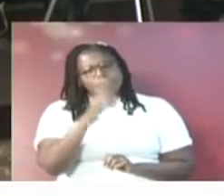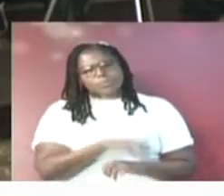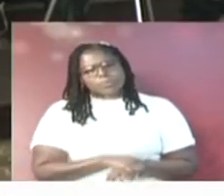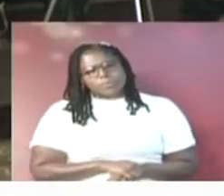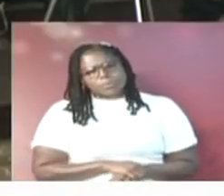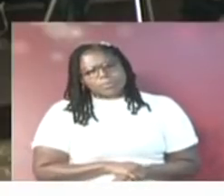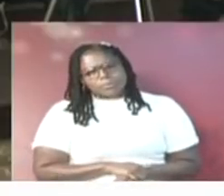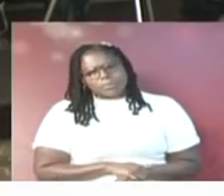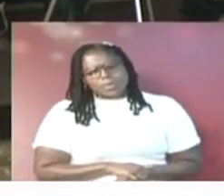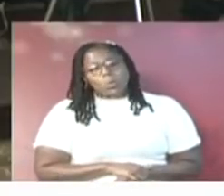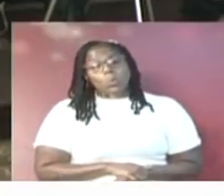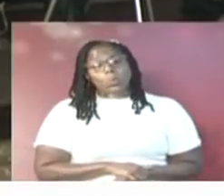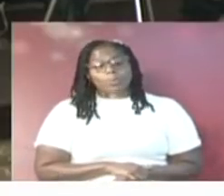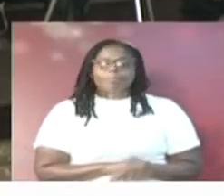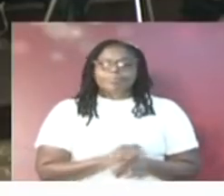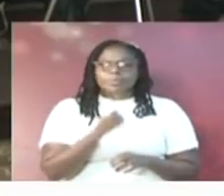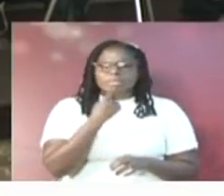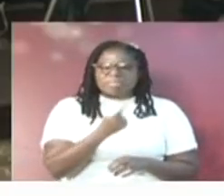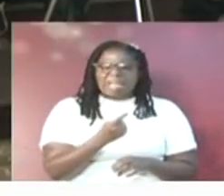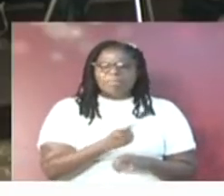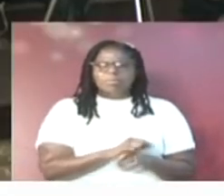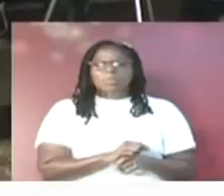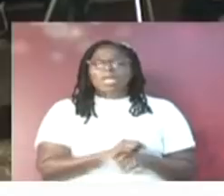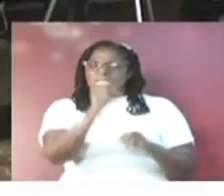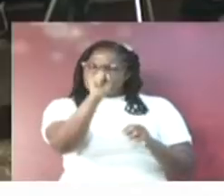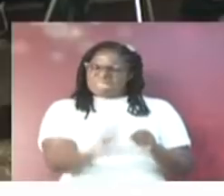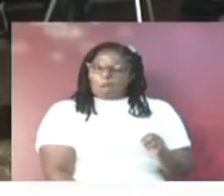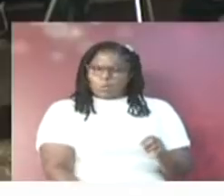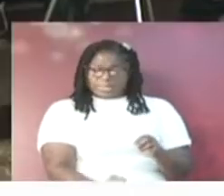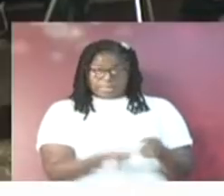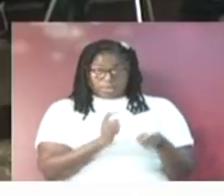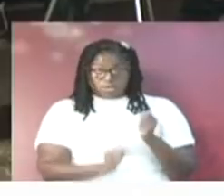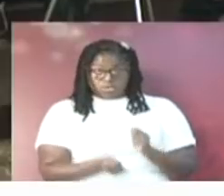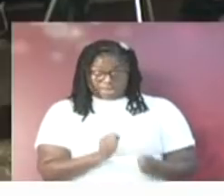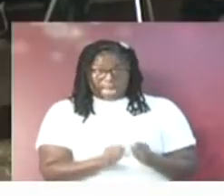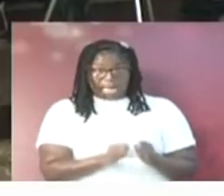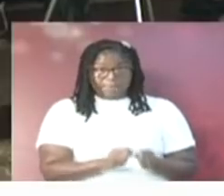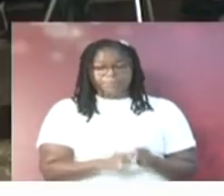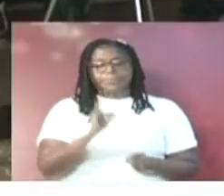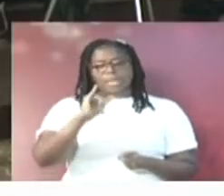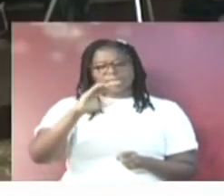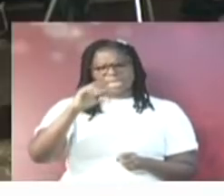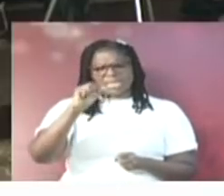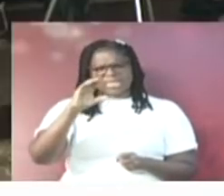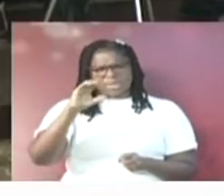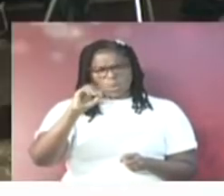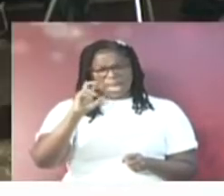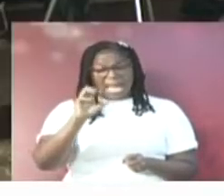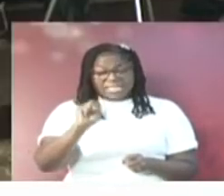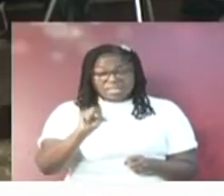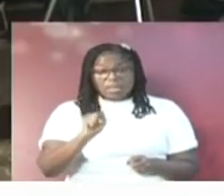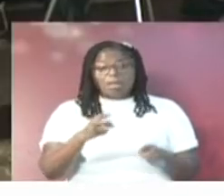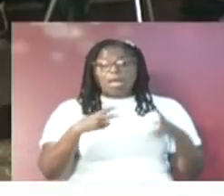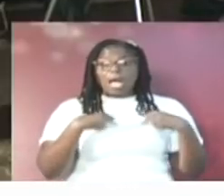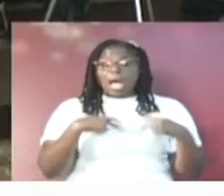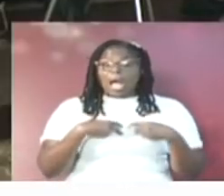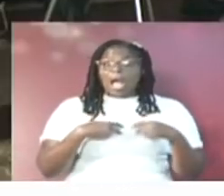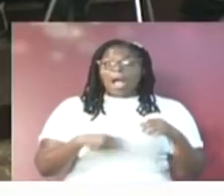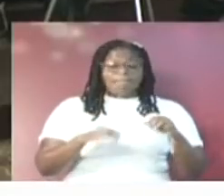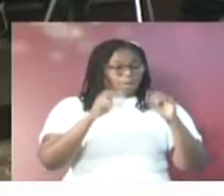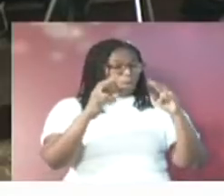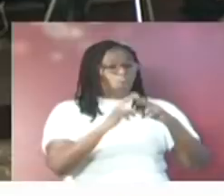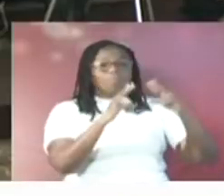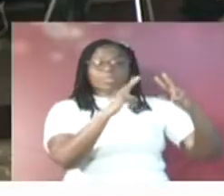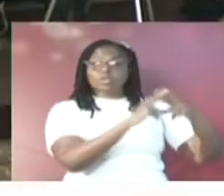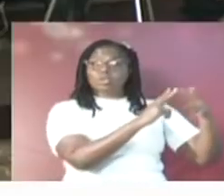in Icarcus, where some alleged illegal migrants were living there in this village-type environment. Have you had sight of this